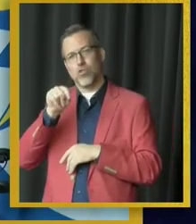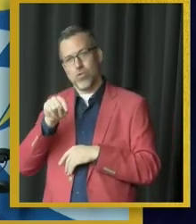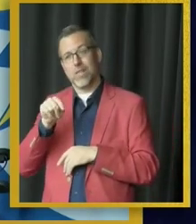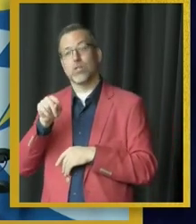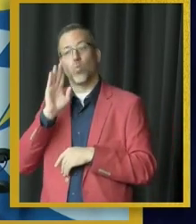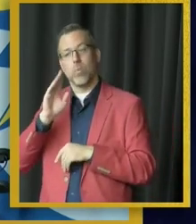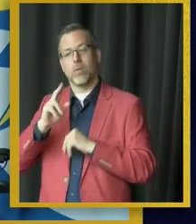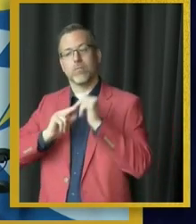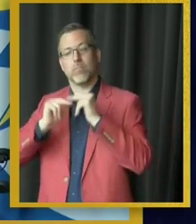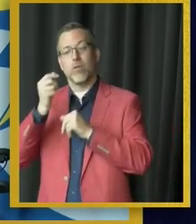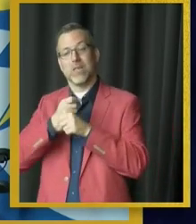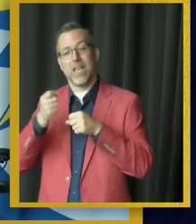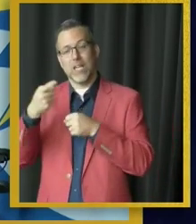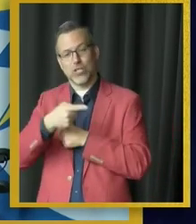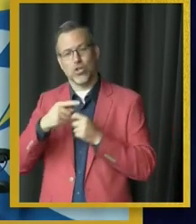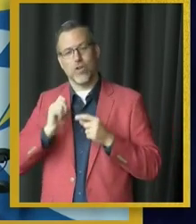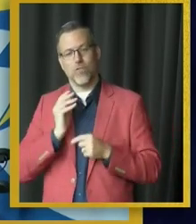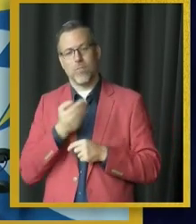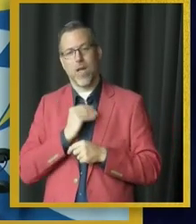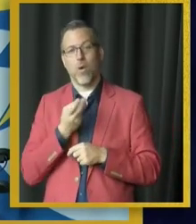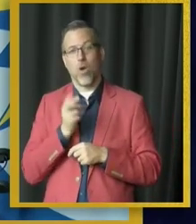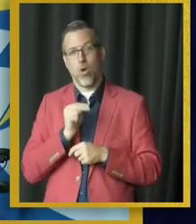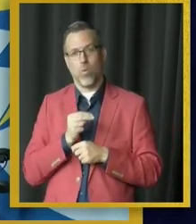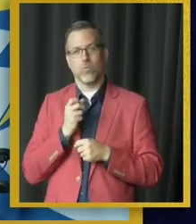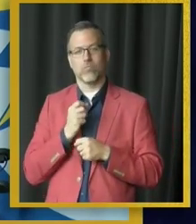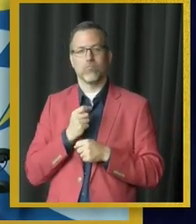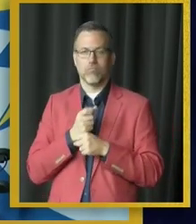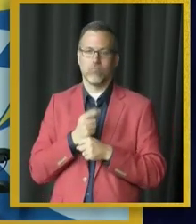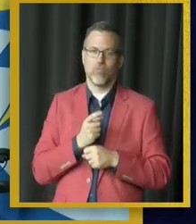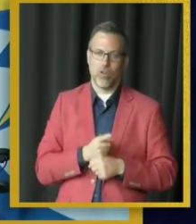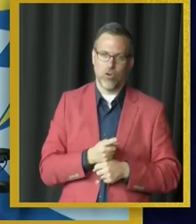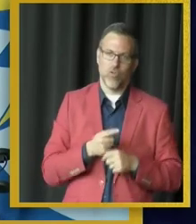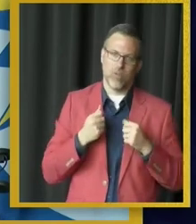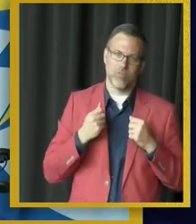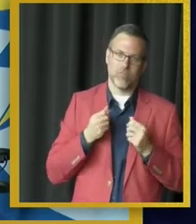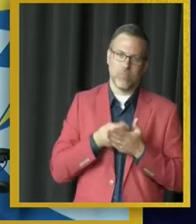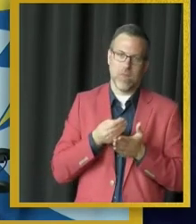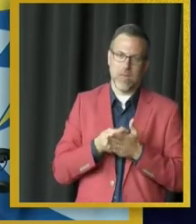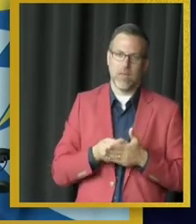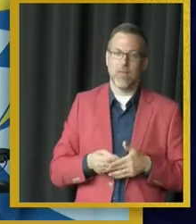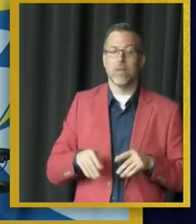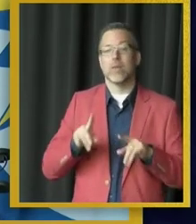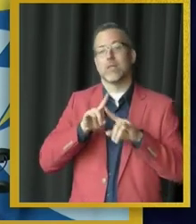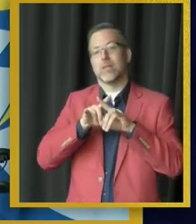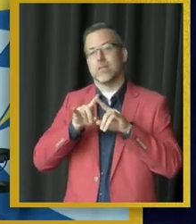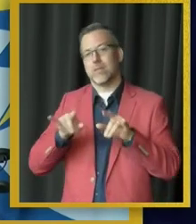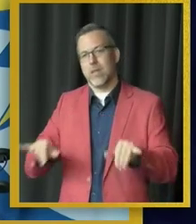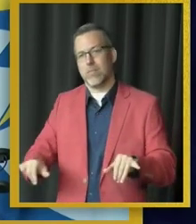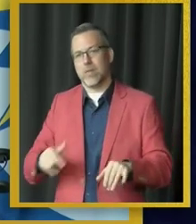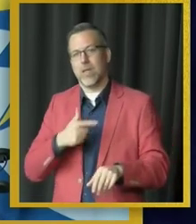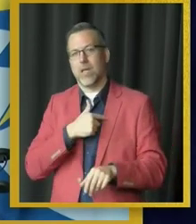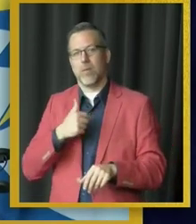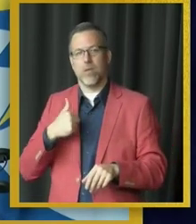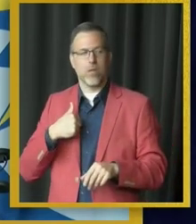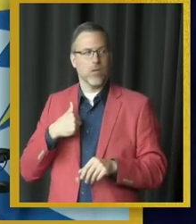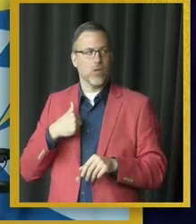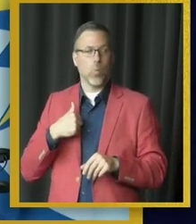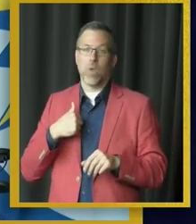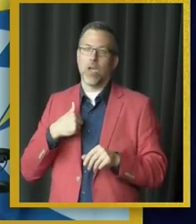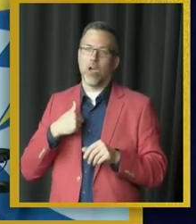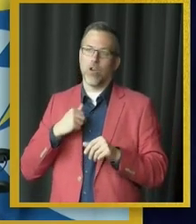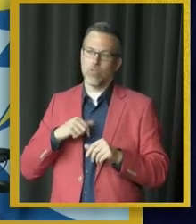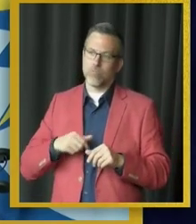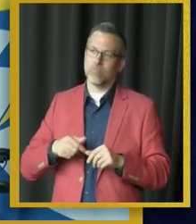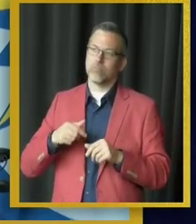next year from our own recurring efforts. At the same time, we're innovating to solve Nashville's new challenges